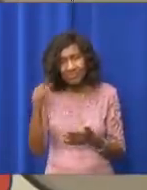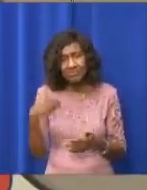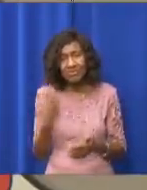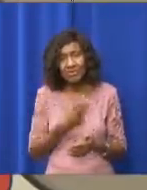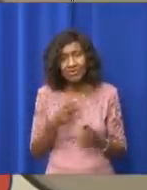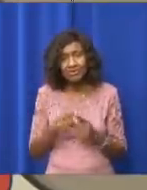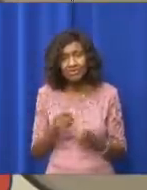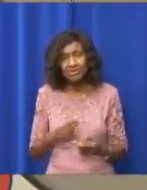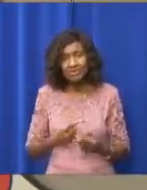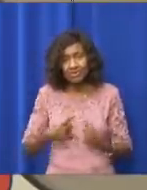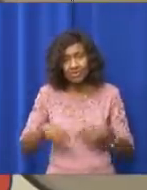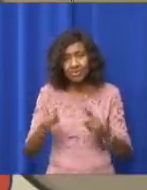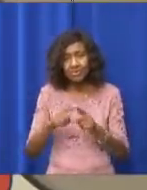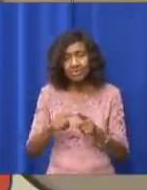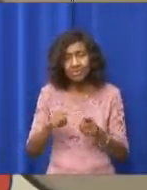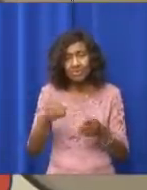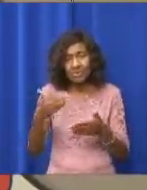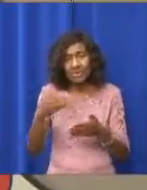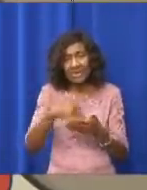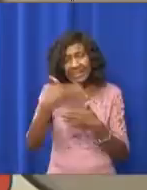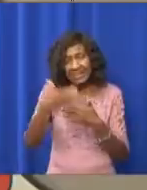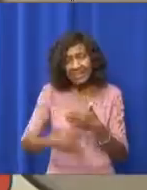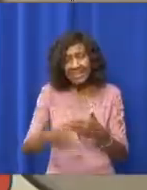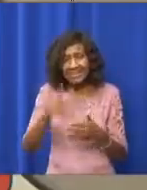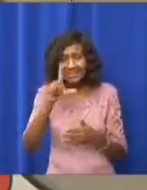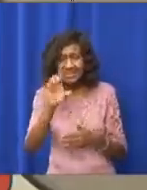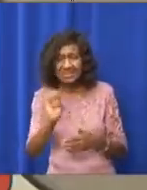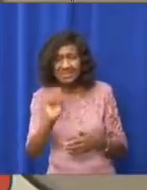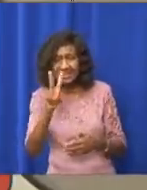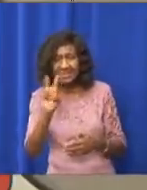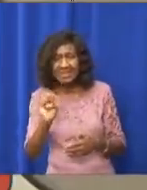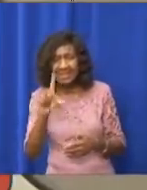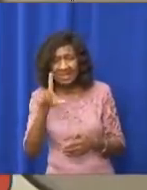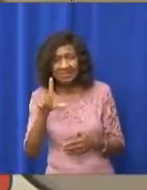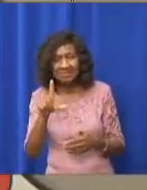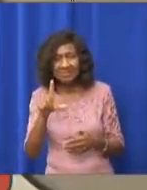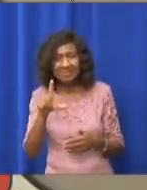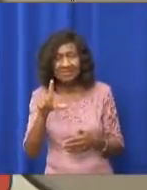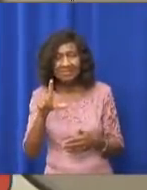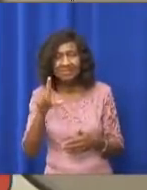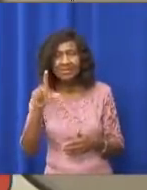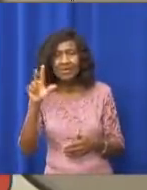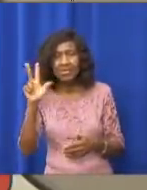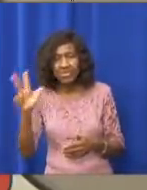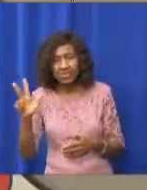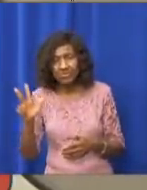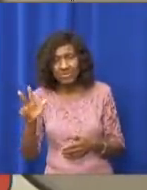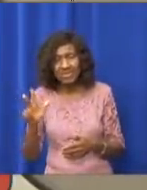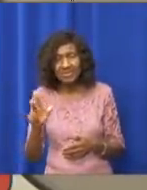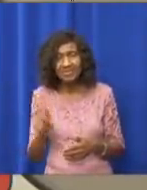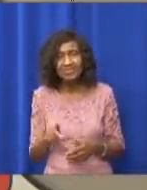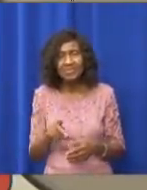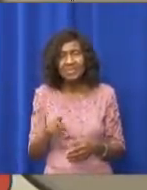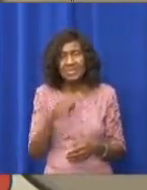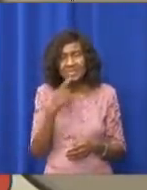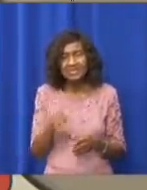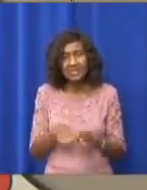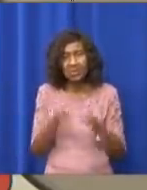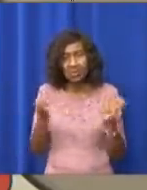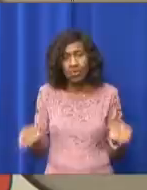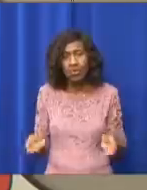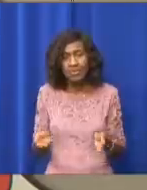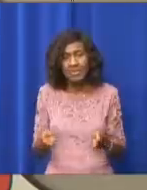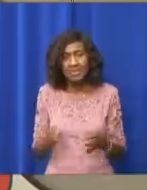level 3, and I know that the opening up of the beaches, the ending of the Sunday hard lockdown, and